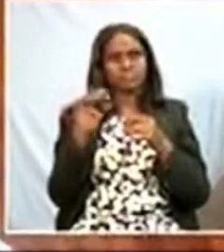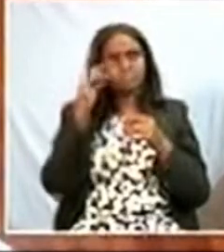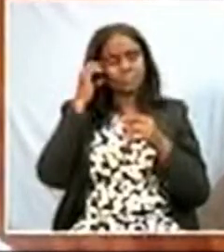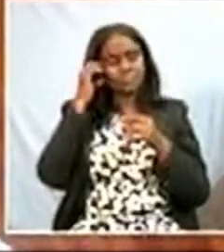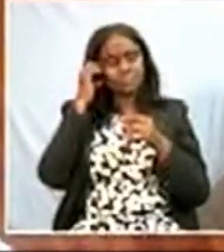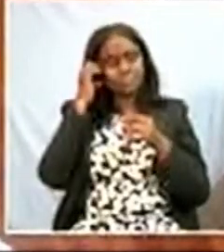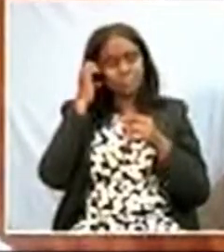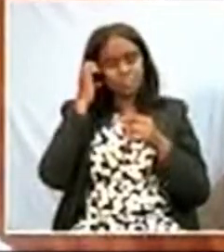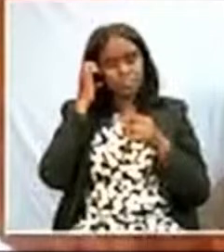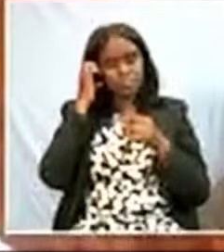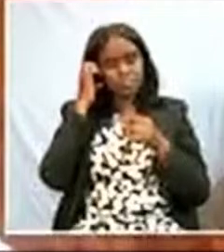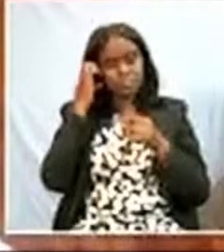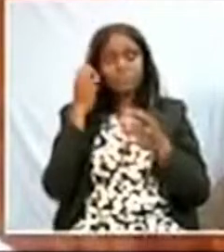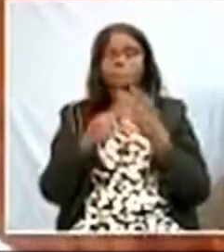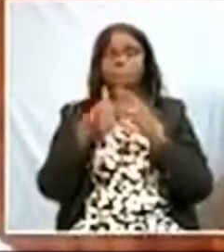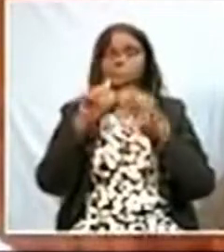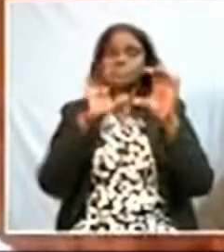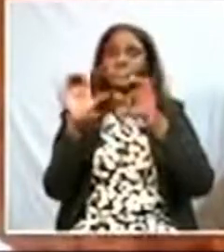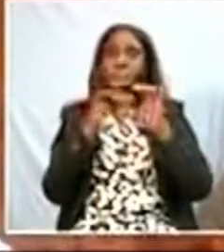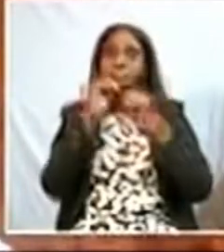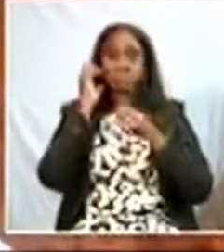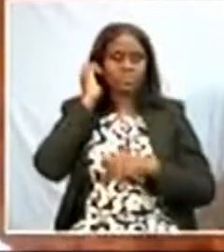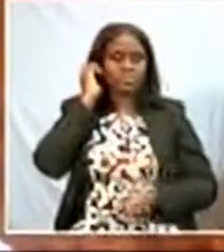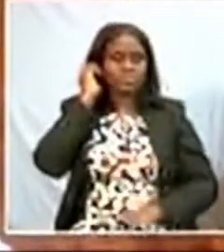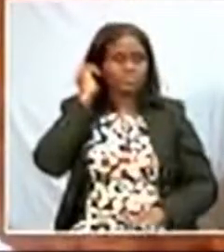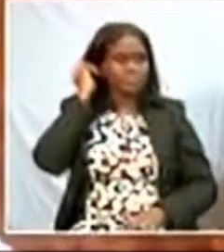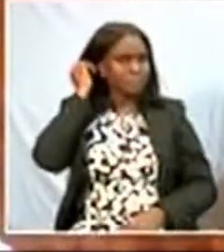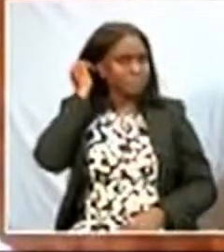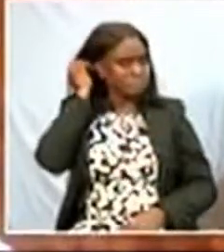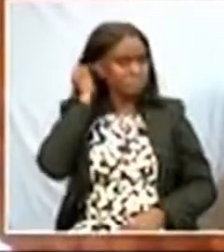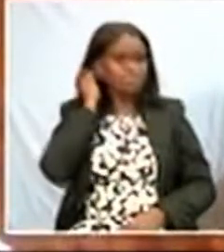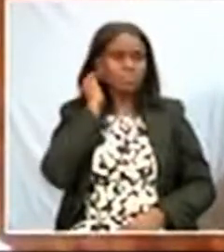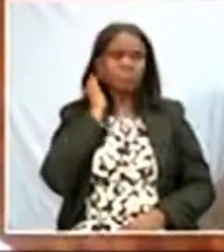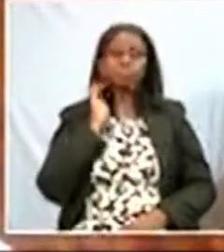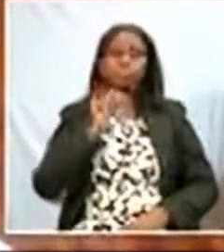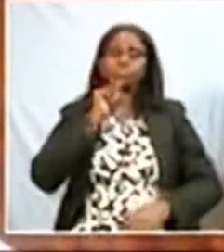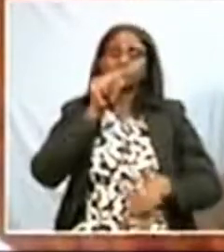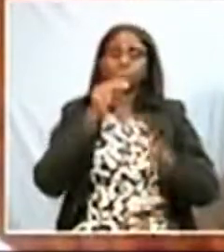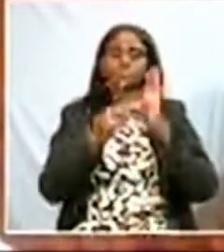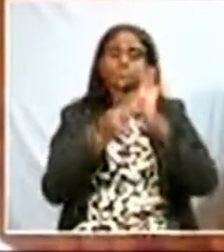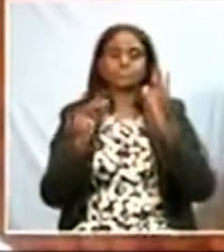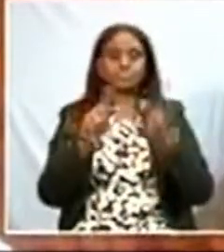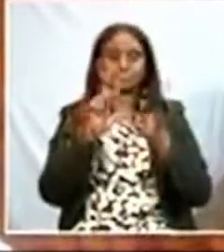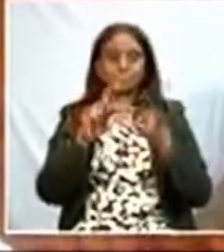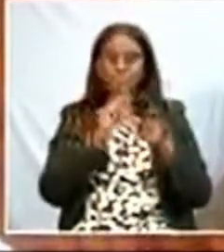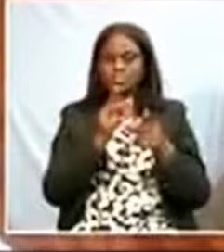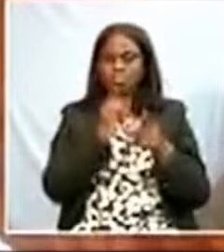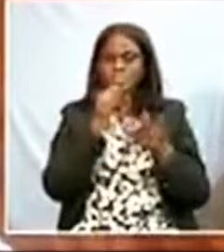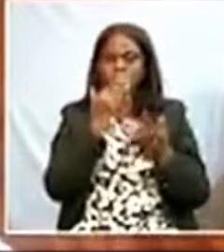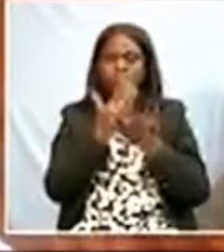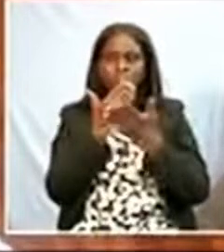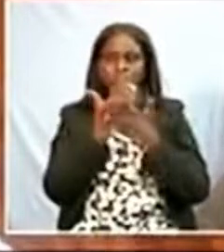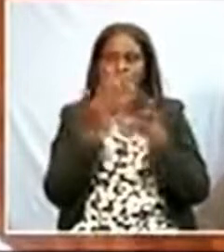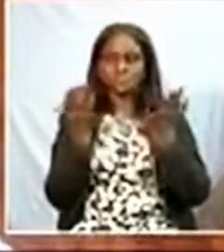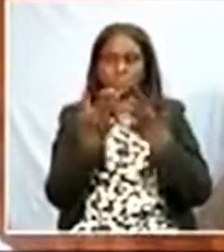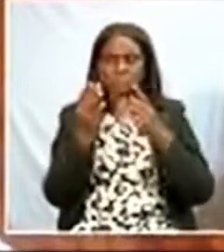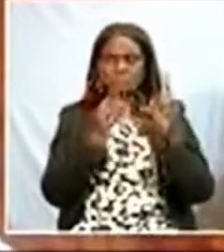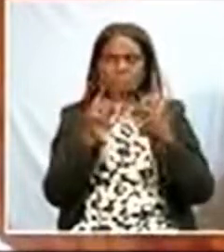That's what you are doing. No, Chair. Not to sound to be unfair, Director. There